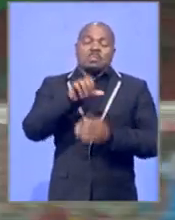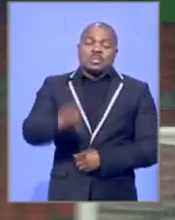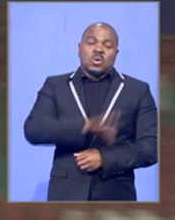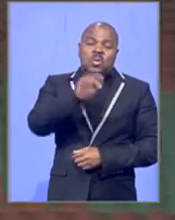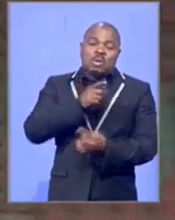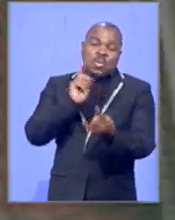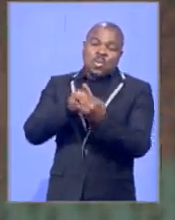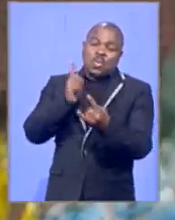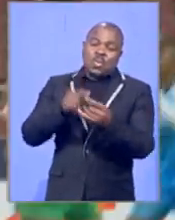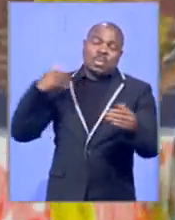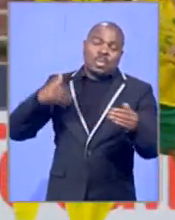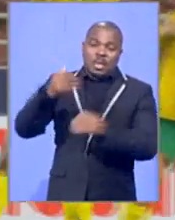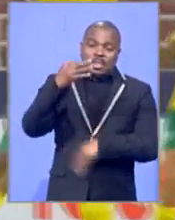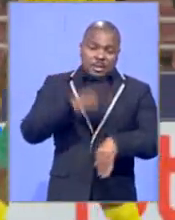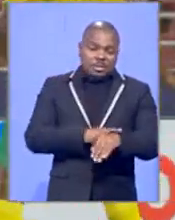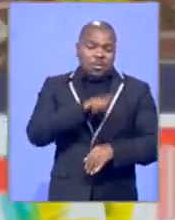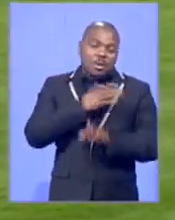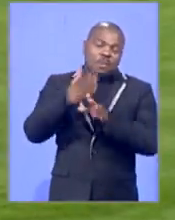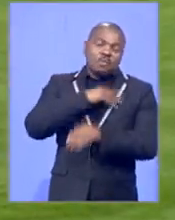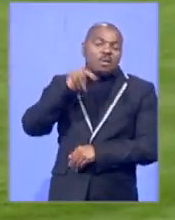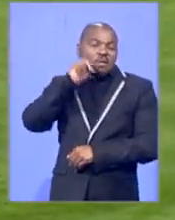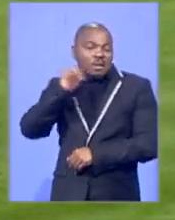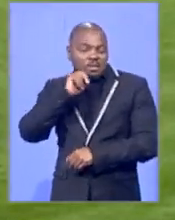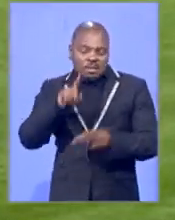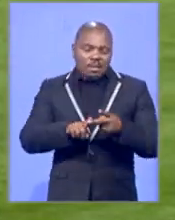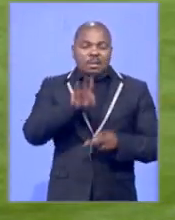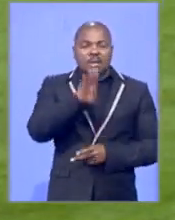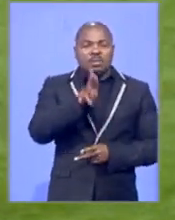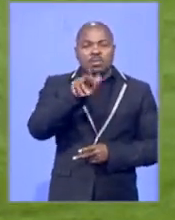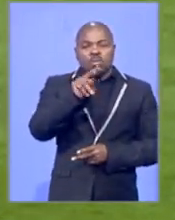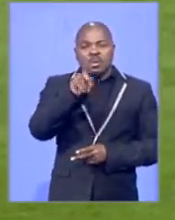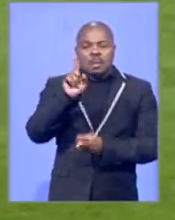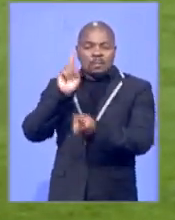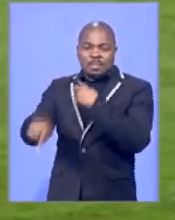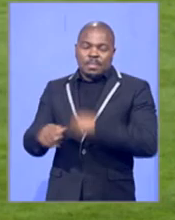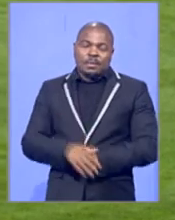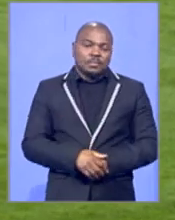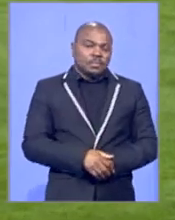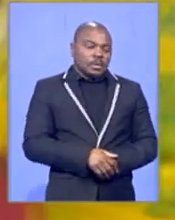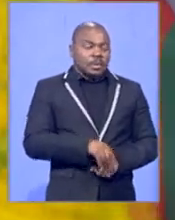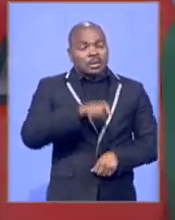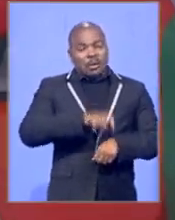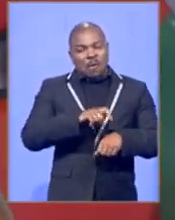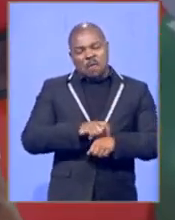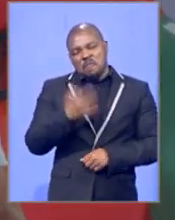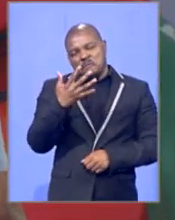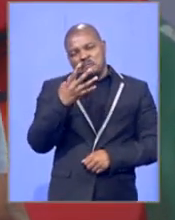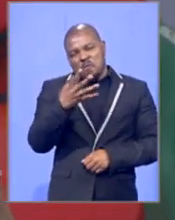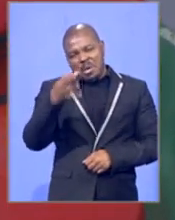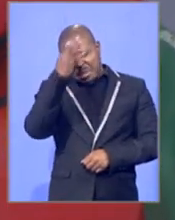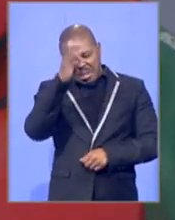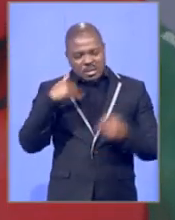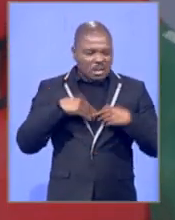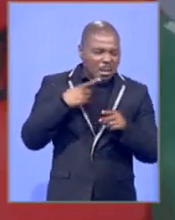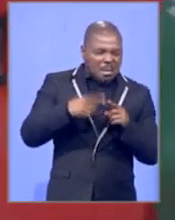tatelano mo Group C morago ga go fenya Nigeria le Burundi. Le fa metsotso e le 40 le botlhano ya karolo ya ntlha ya motshameko e sa